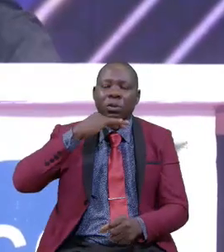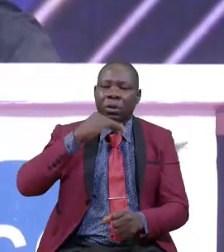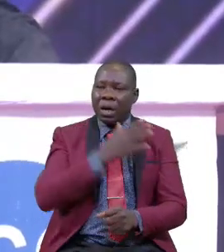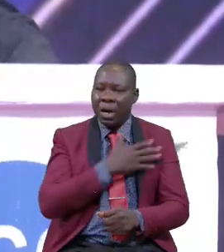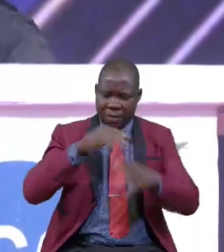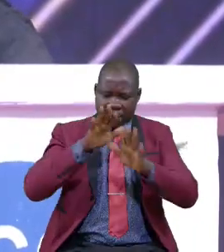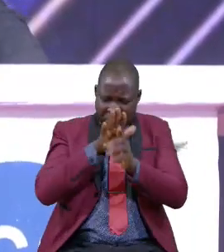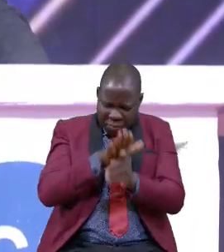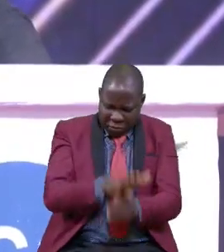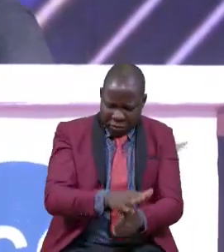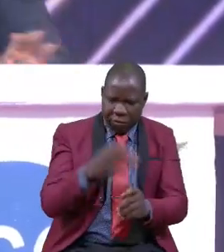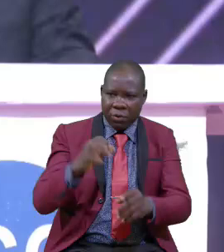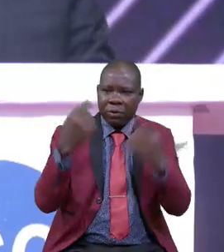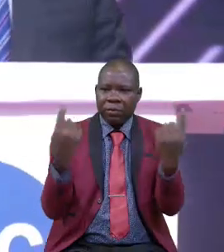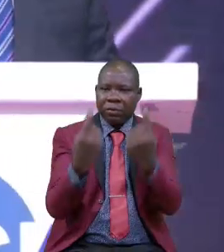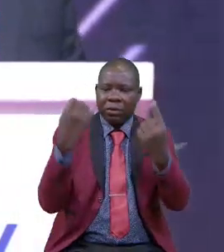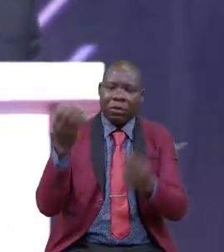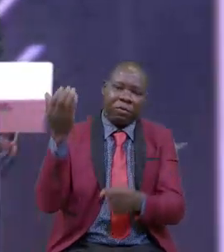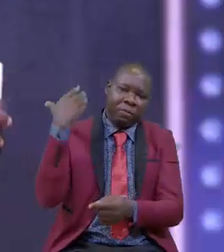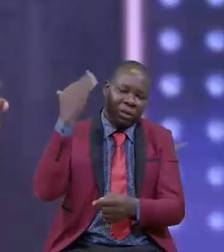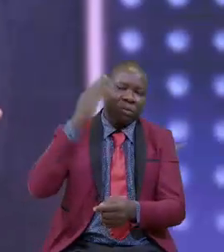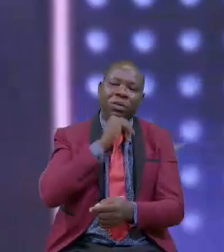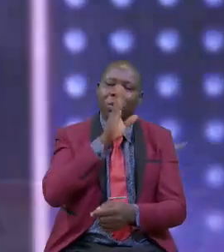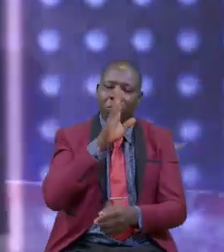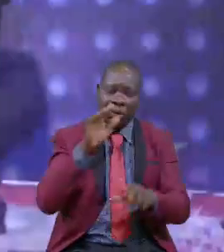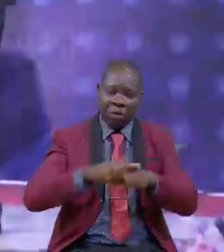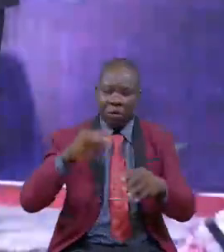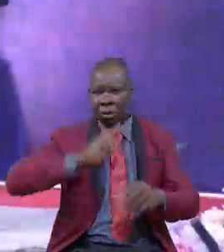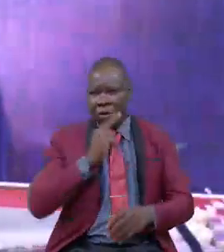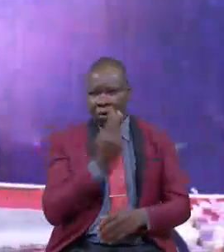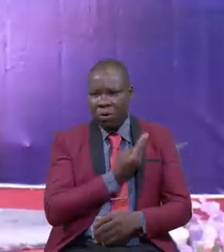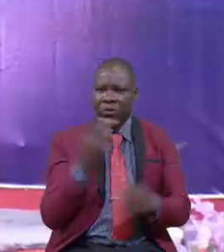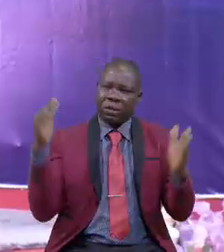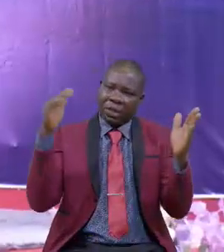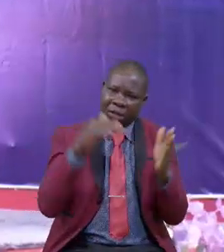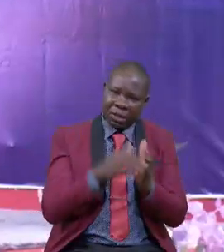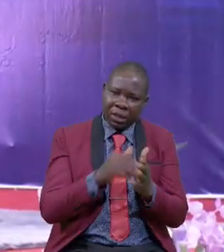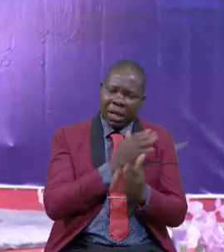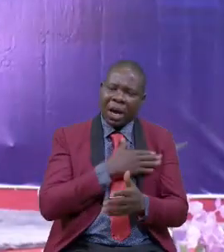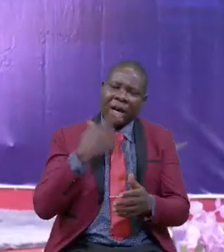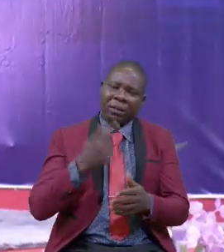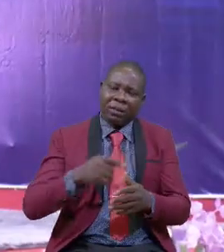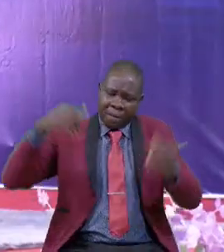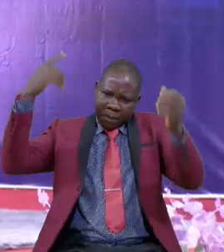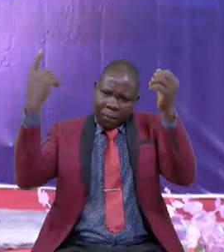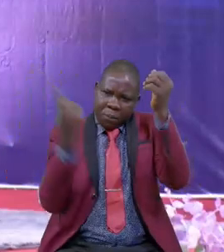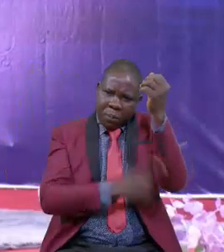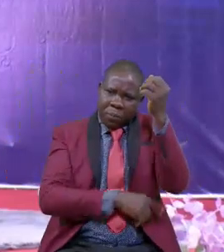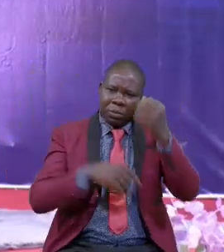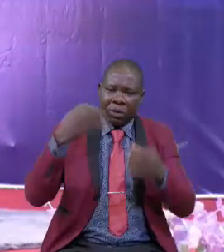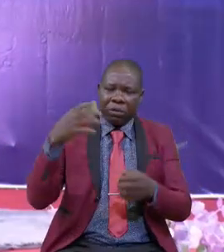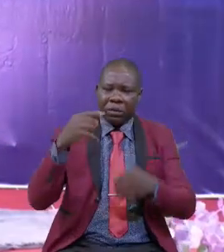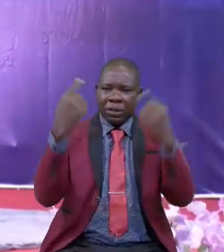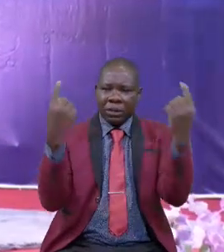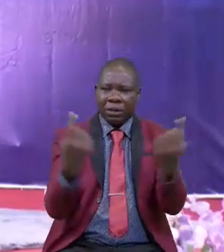be upon us anymore. And the punishment of the sins of the past will not be upon